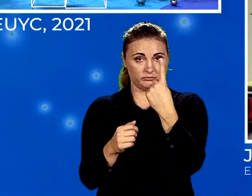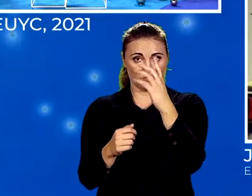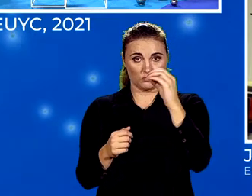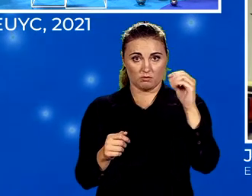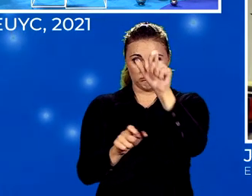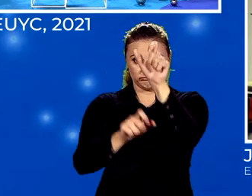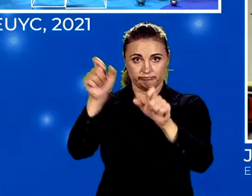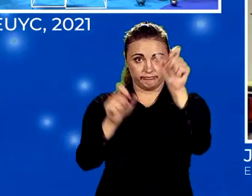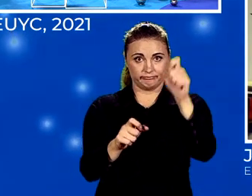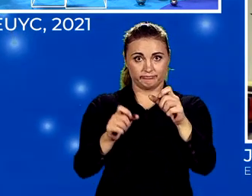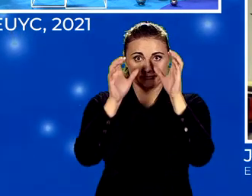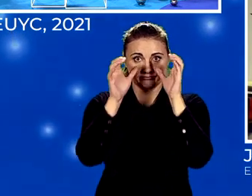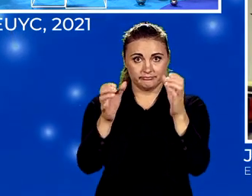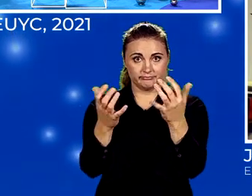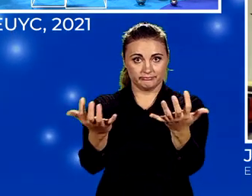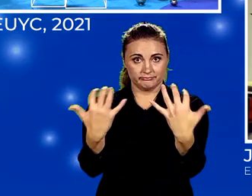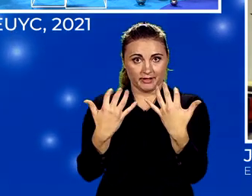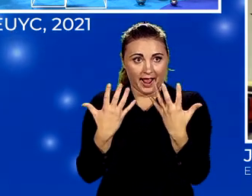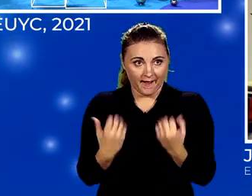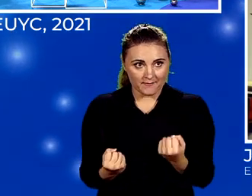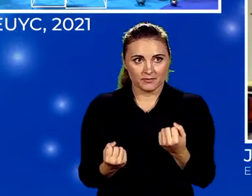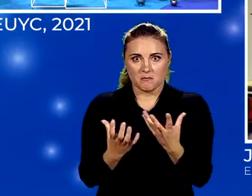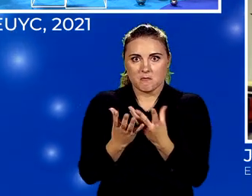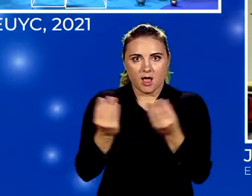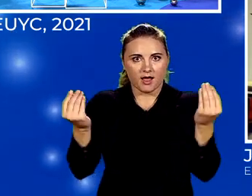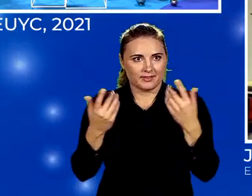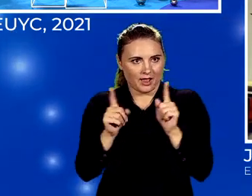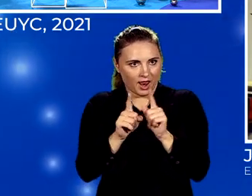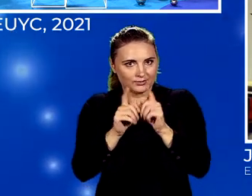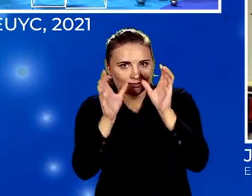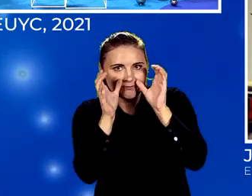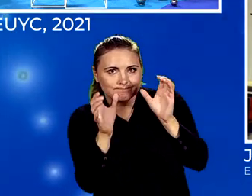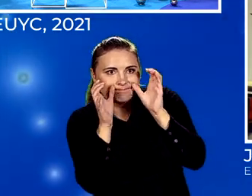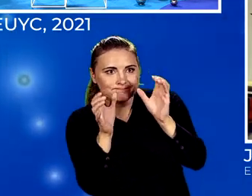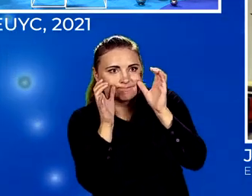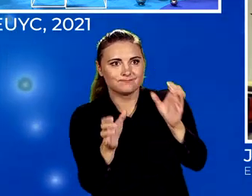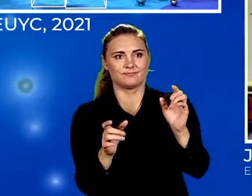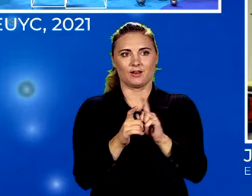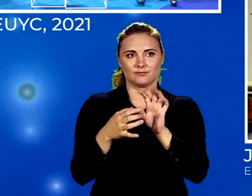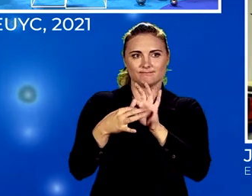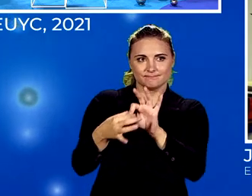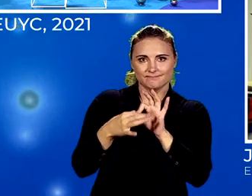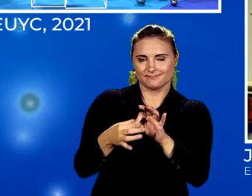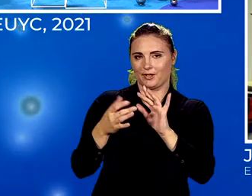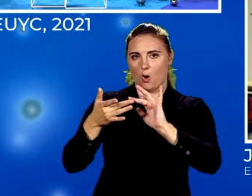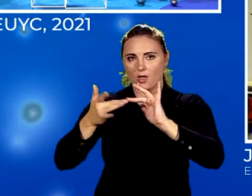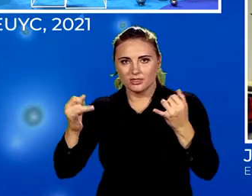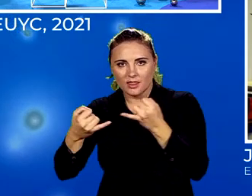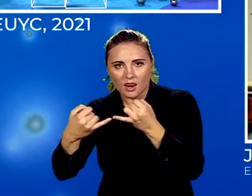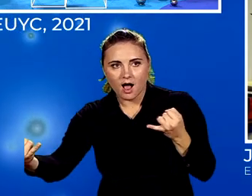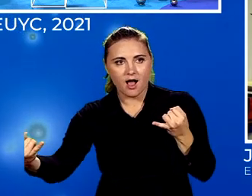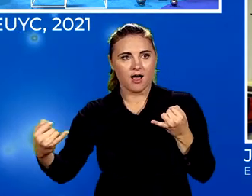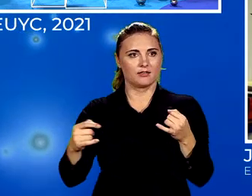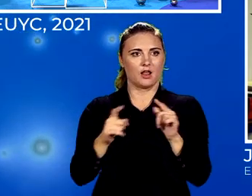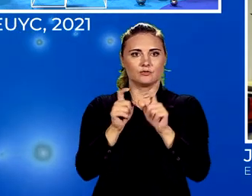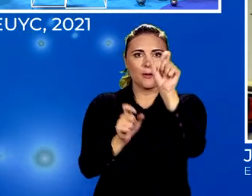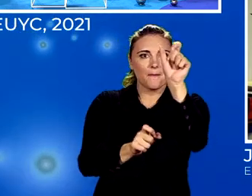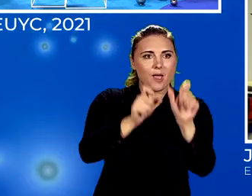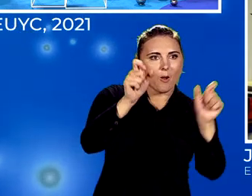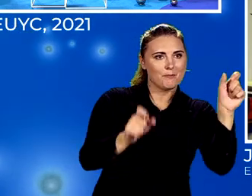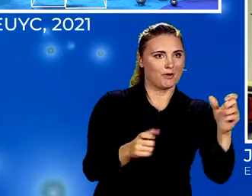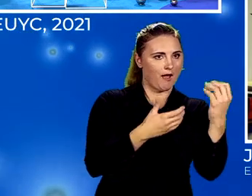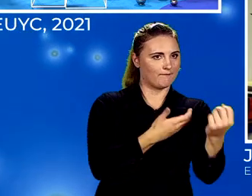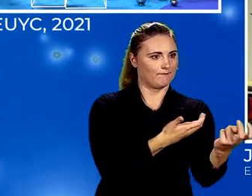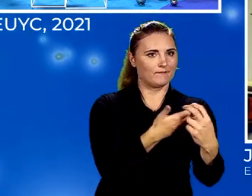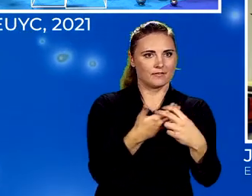us live through the stream. So I would ask firstly to have maybe a couple of people that will join us in live that will share